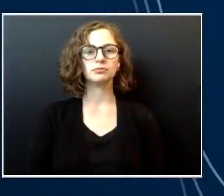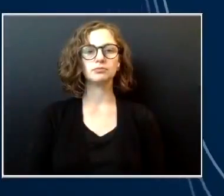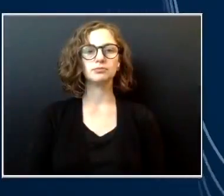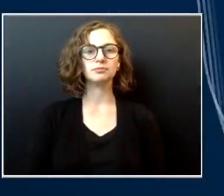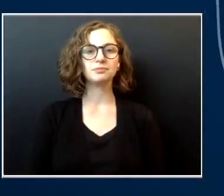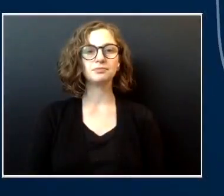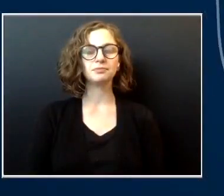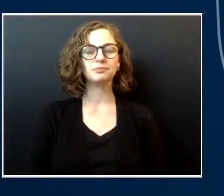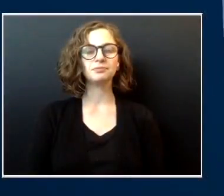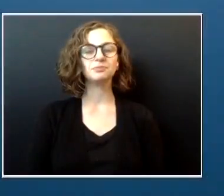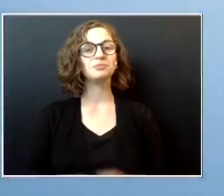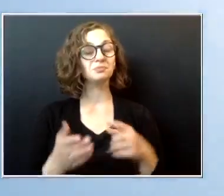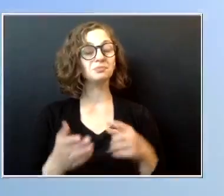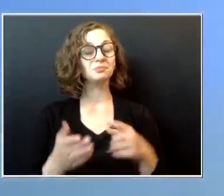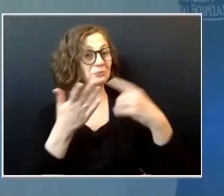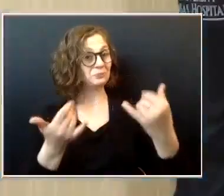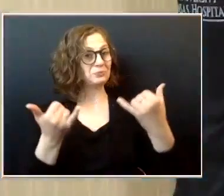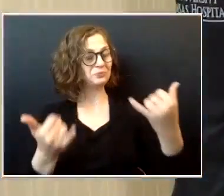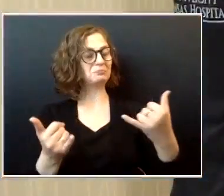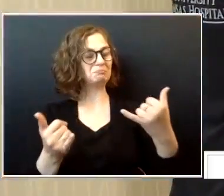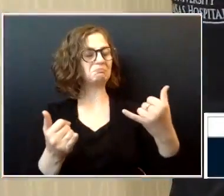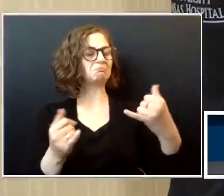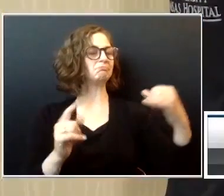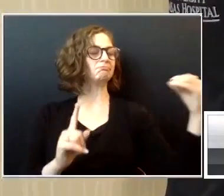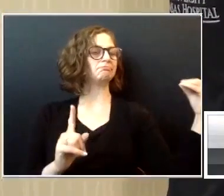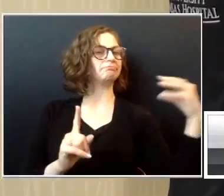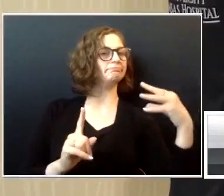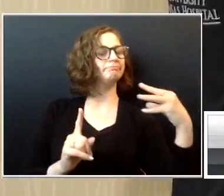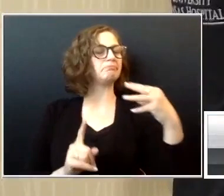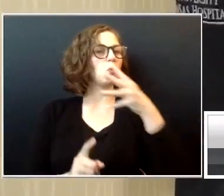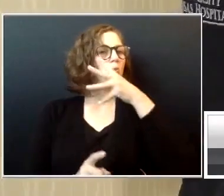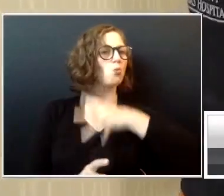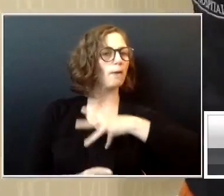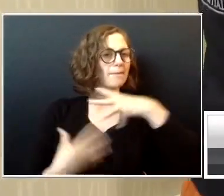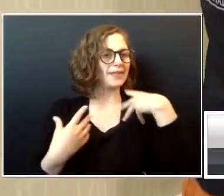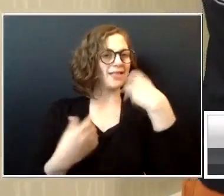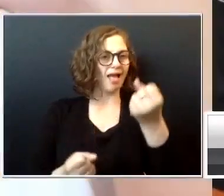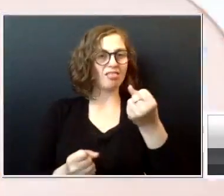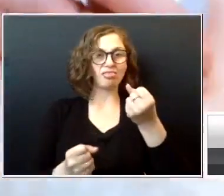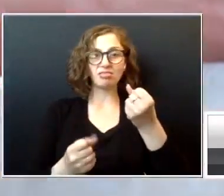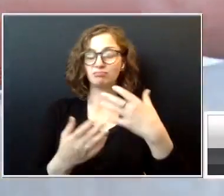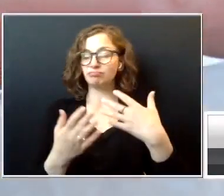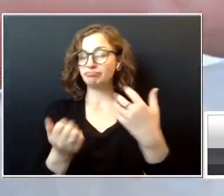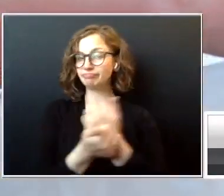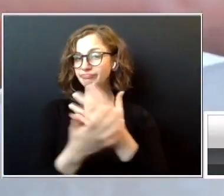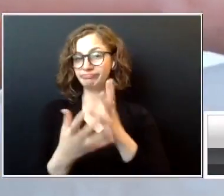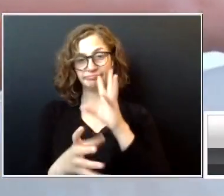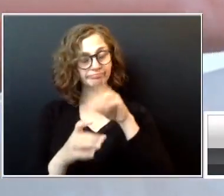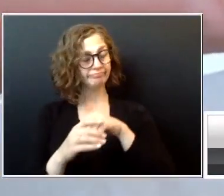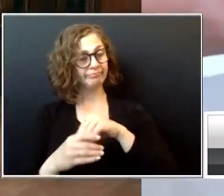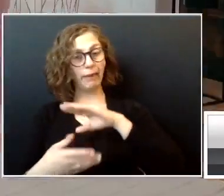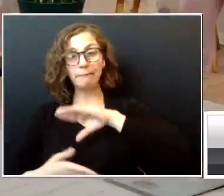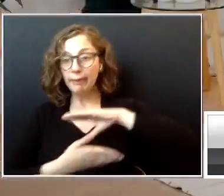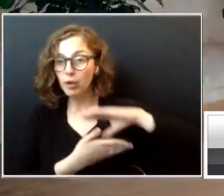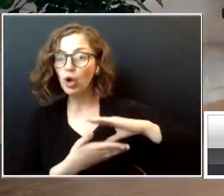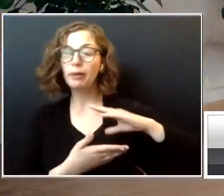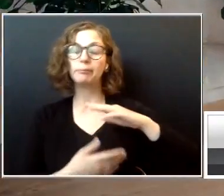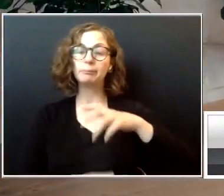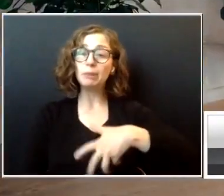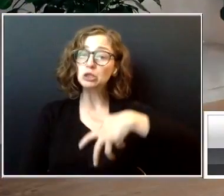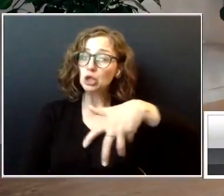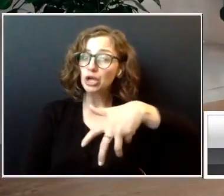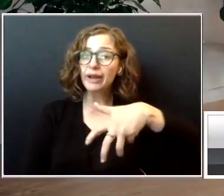Coming up today, a spotlight on women's health, from mammograms to maternity and managing a healthy weight. We hear